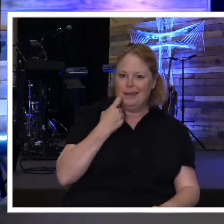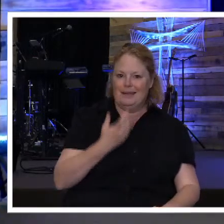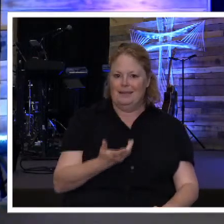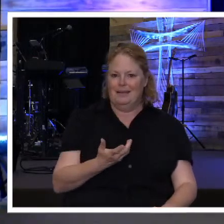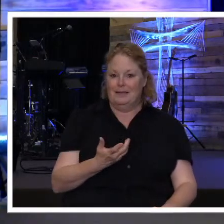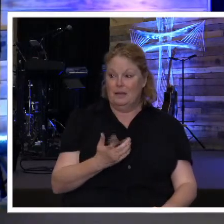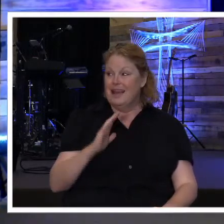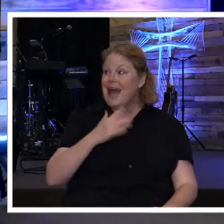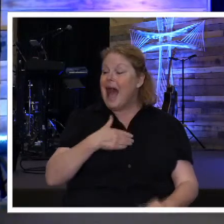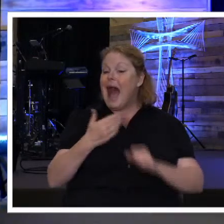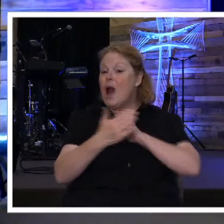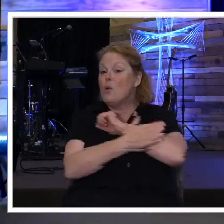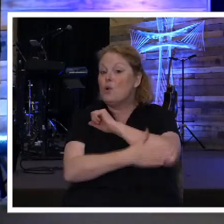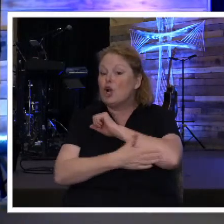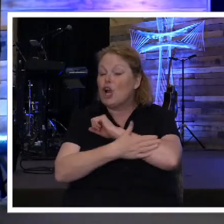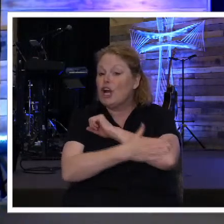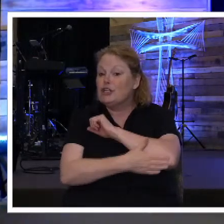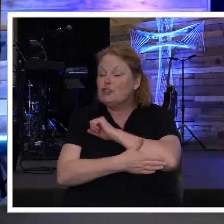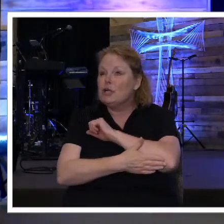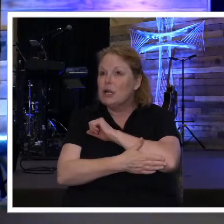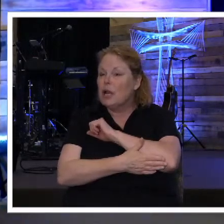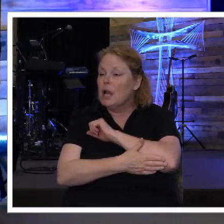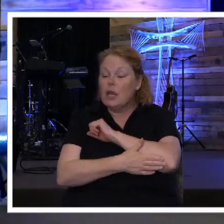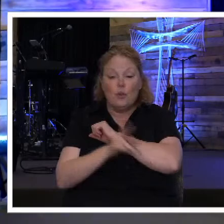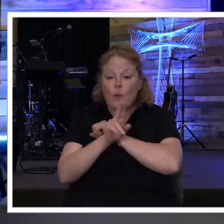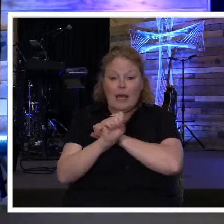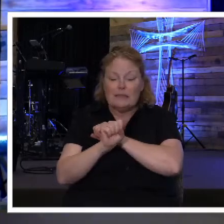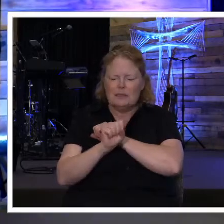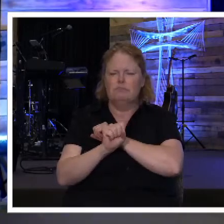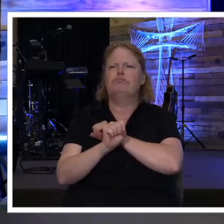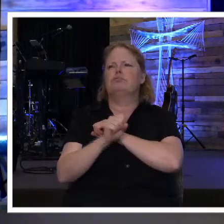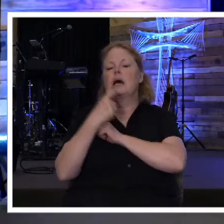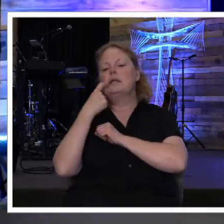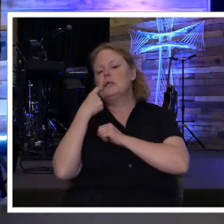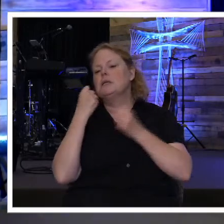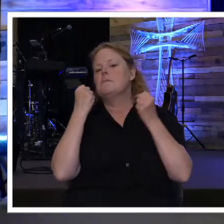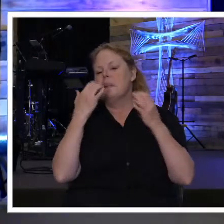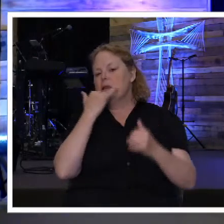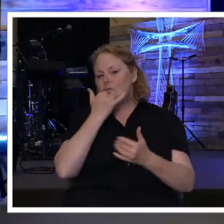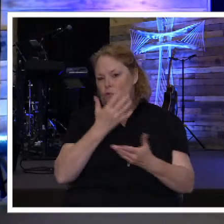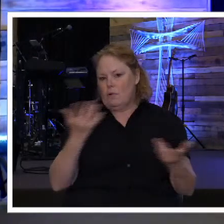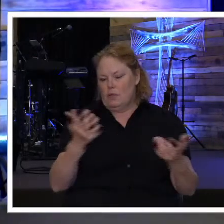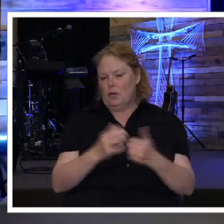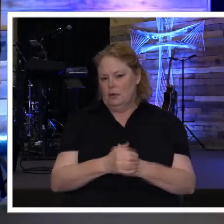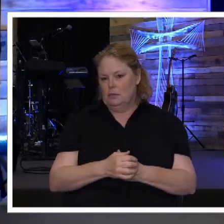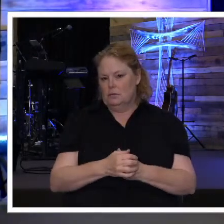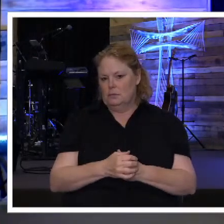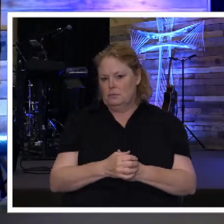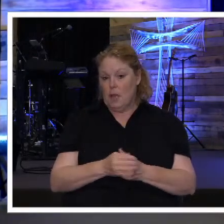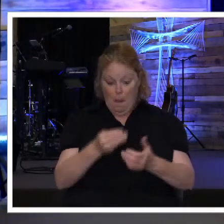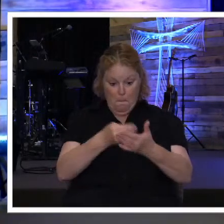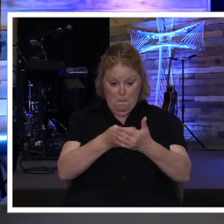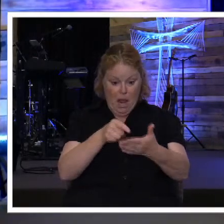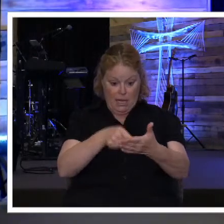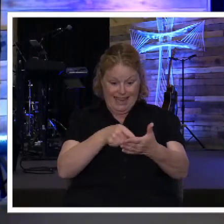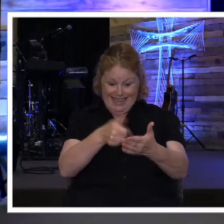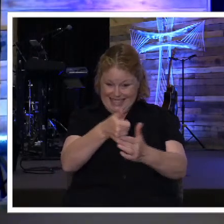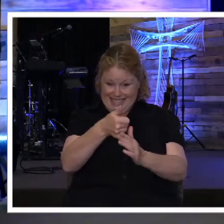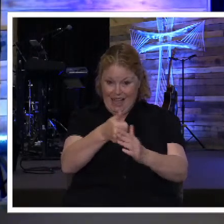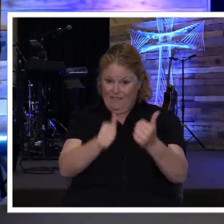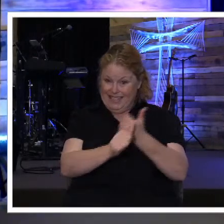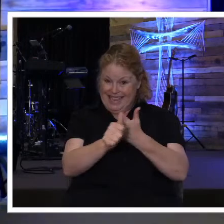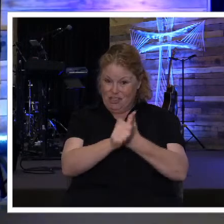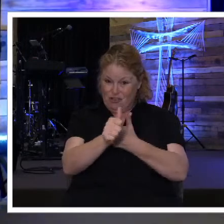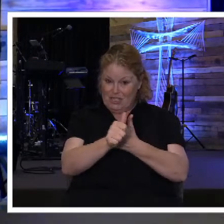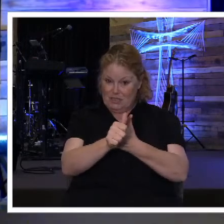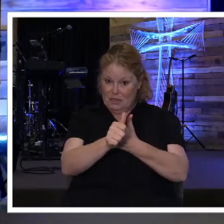nation that is addicted to the wrong things. There is the danger of money, but it doesn't